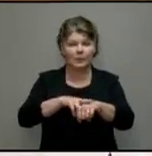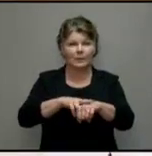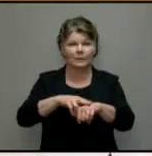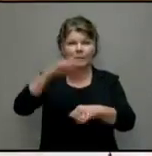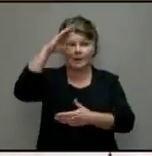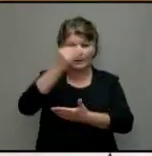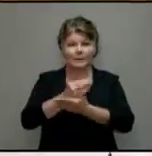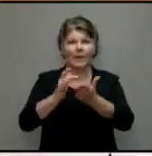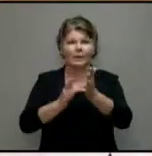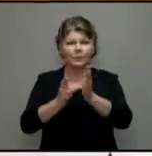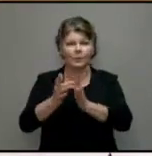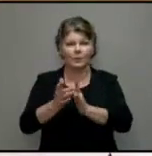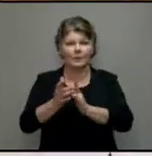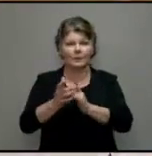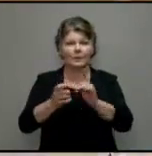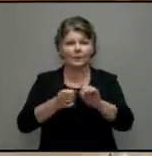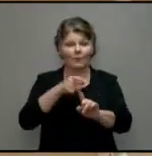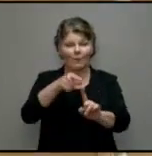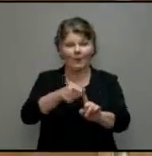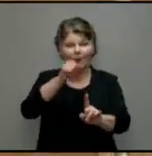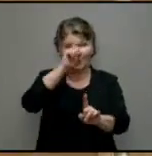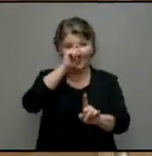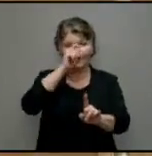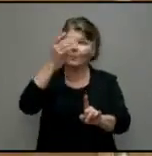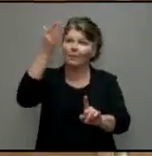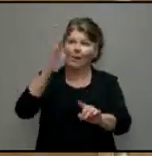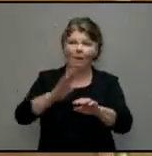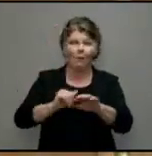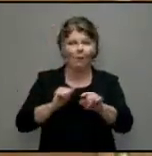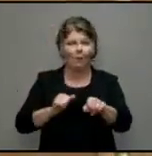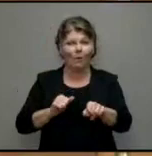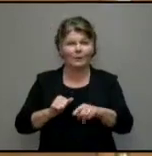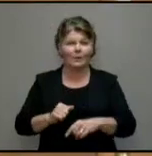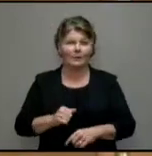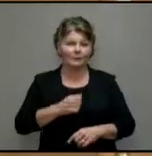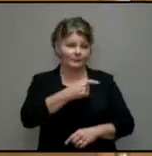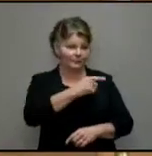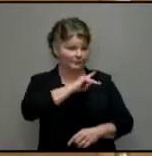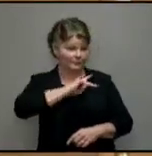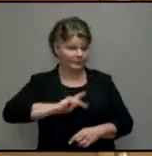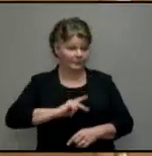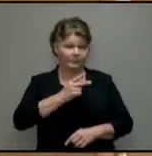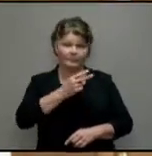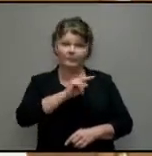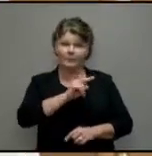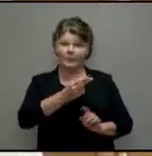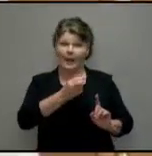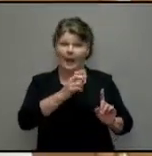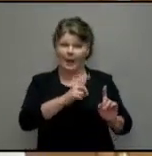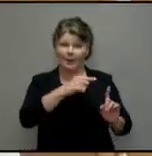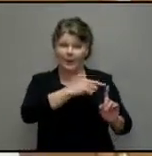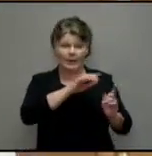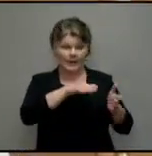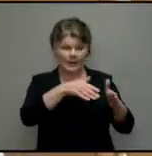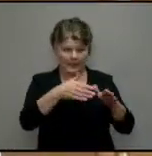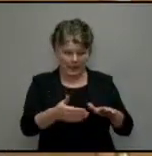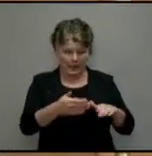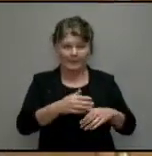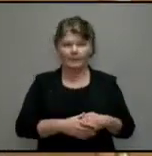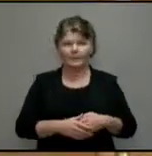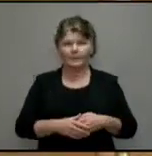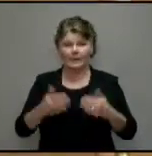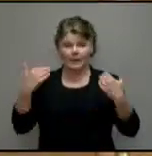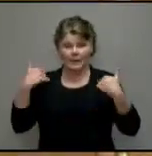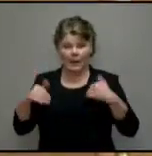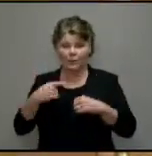son Jesus out of Egypt. So when King Herod died and an angel told Joseph it was safe